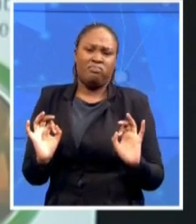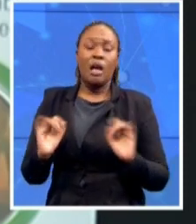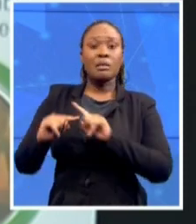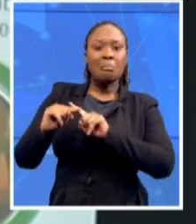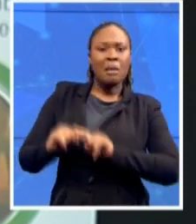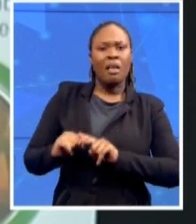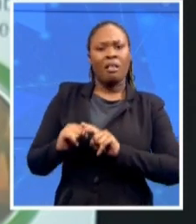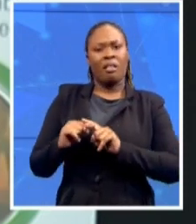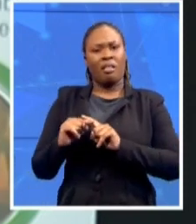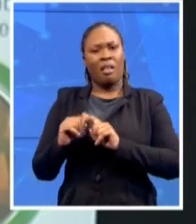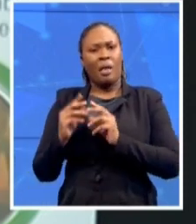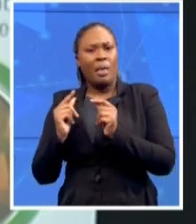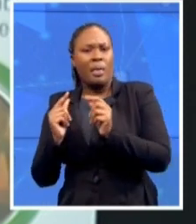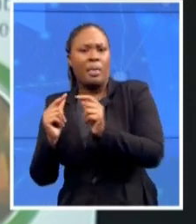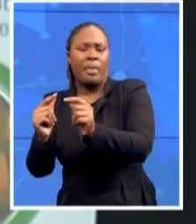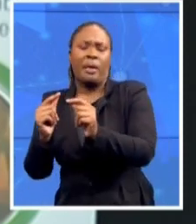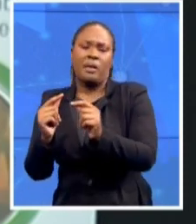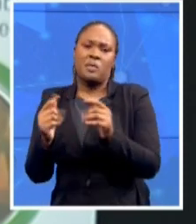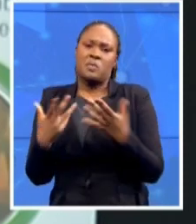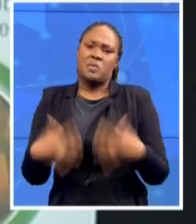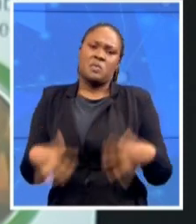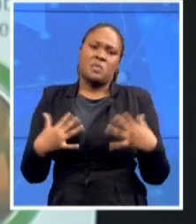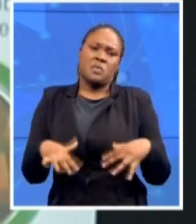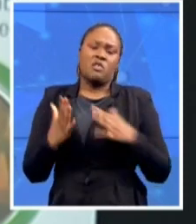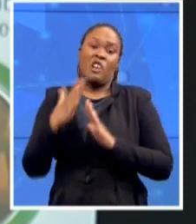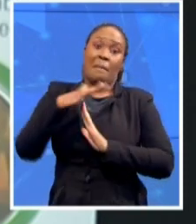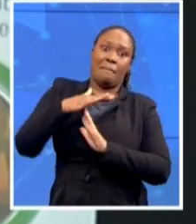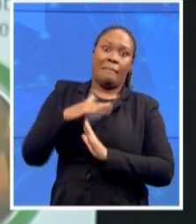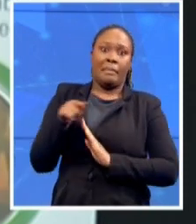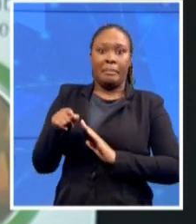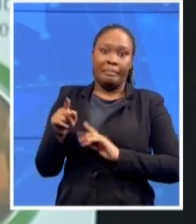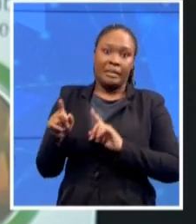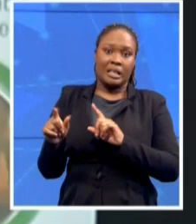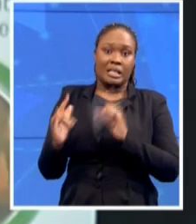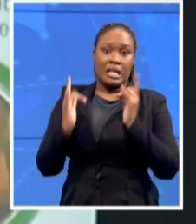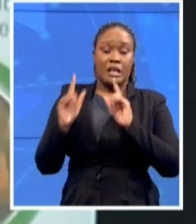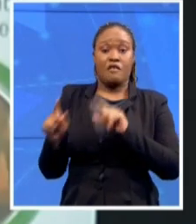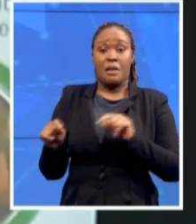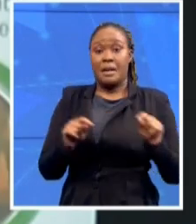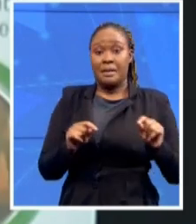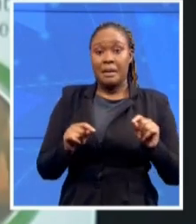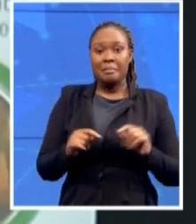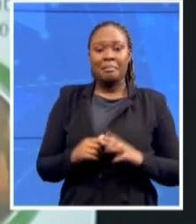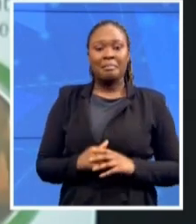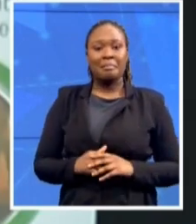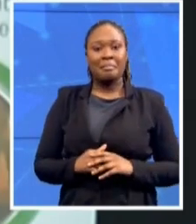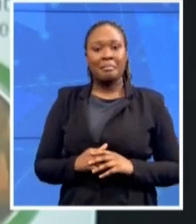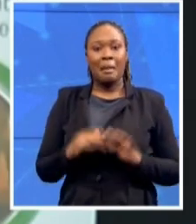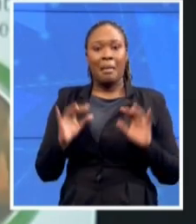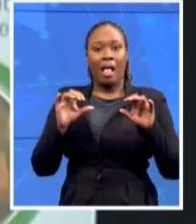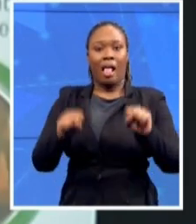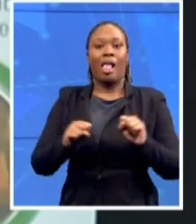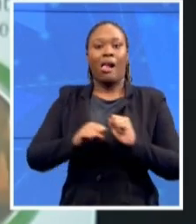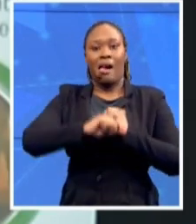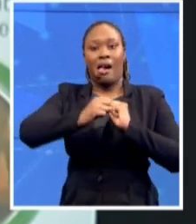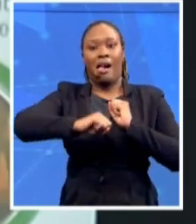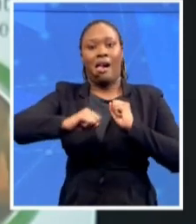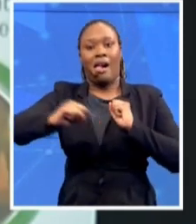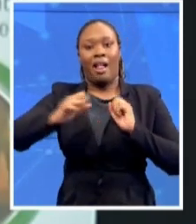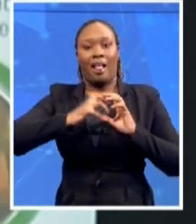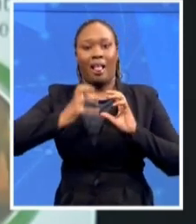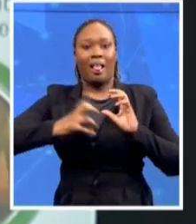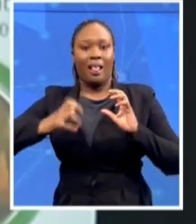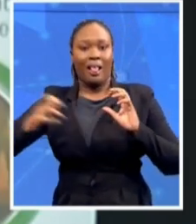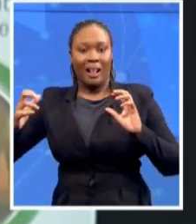With full knowledge that I have now hijacked this platform for long enough, I want to wish you all of the very best for your